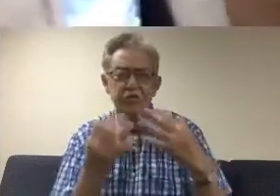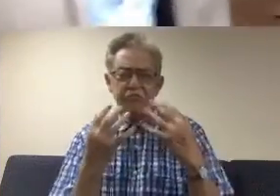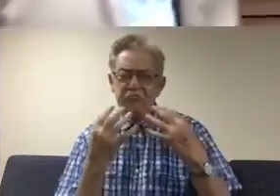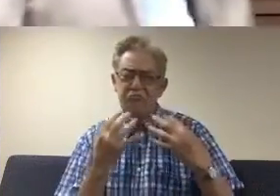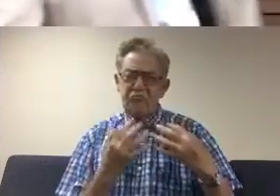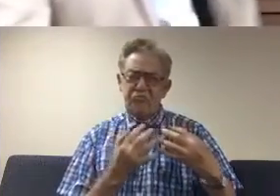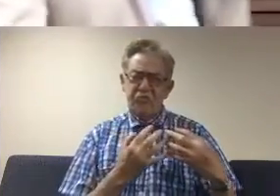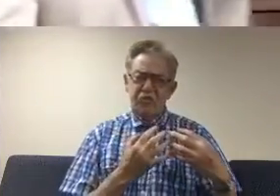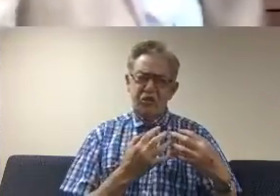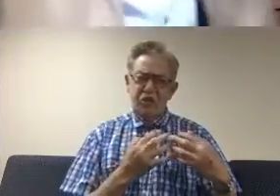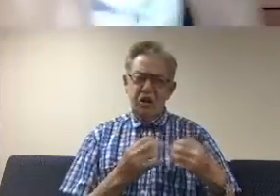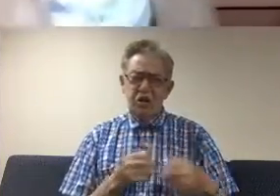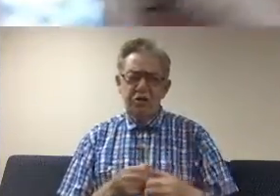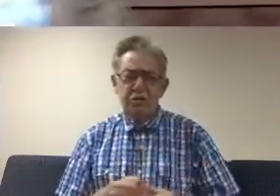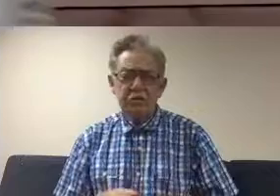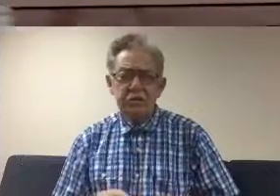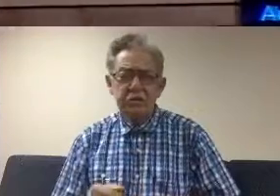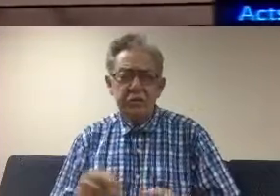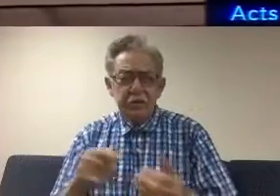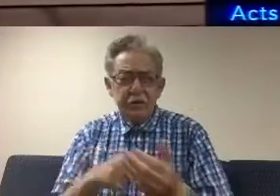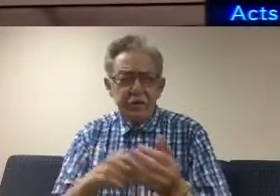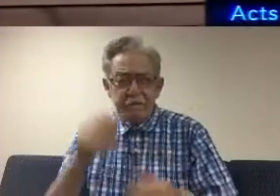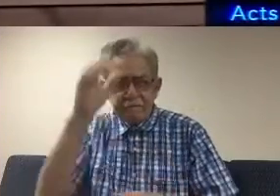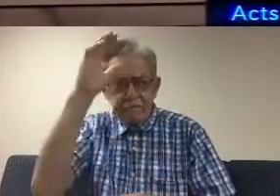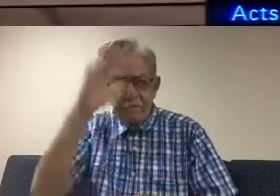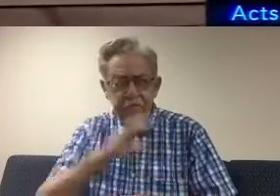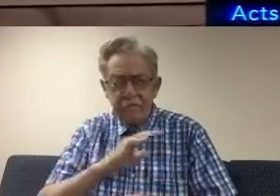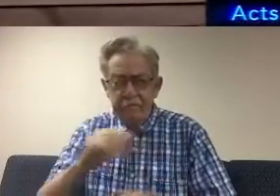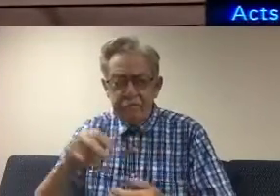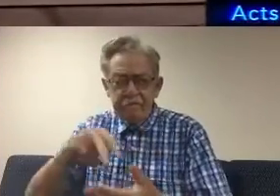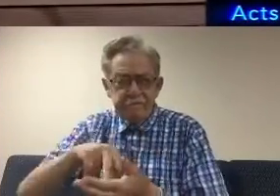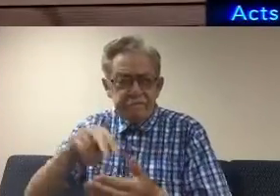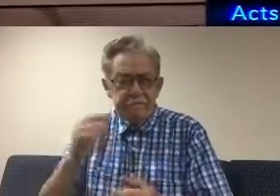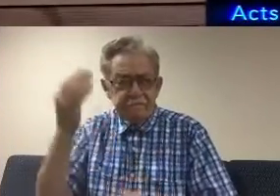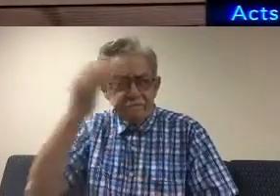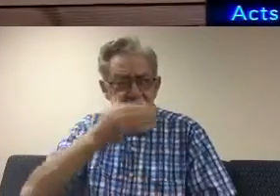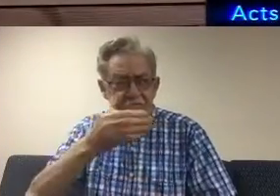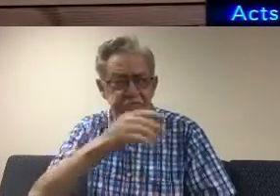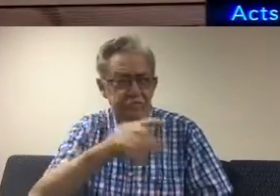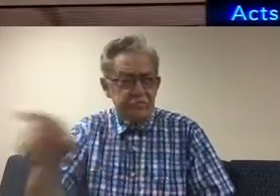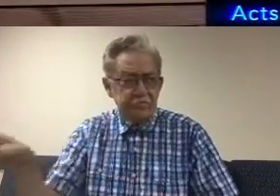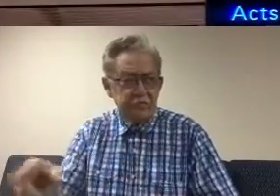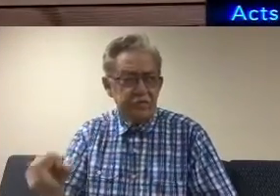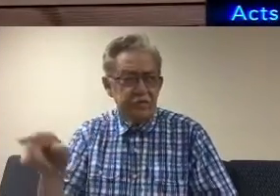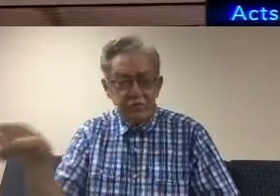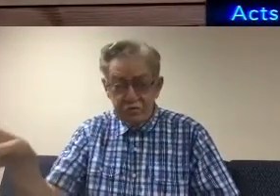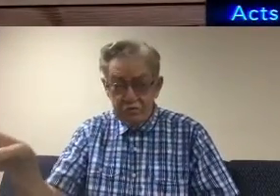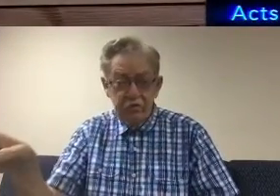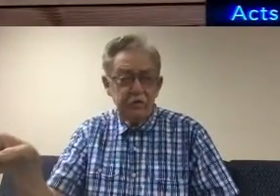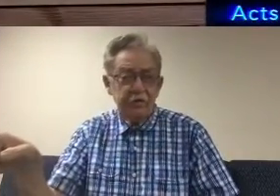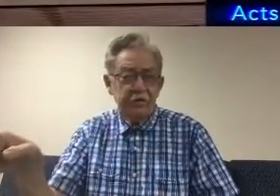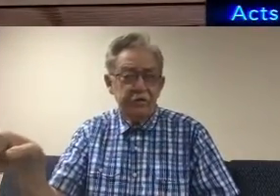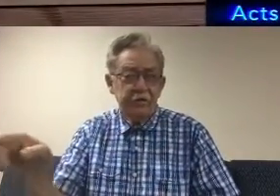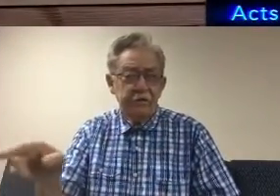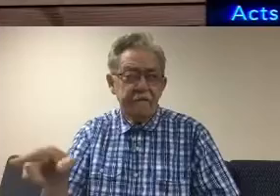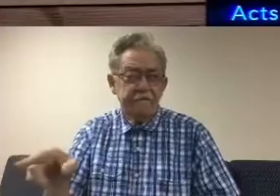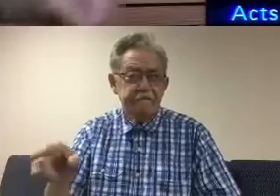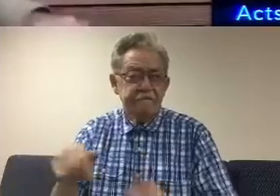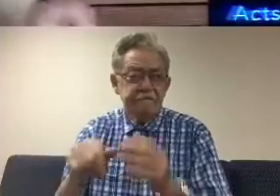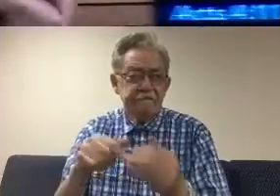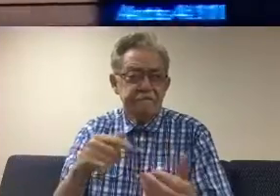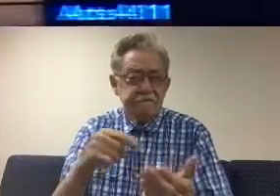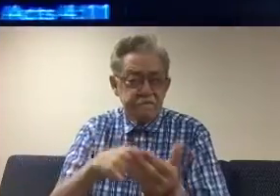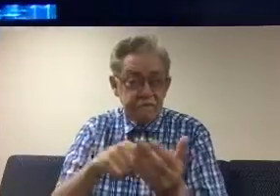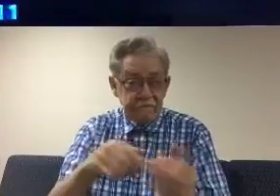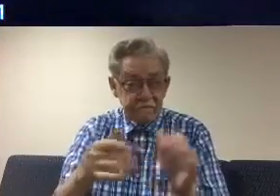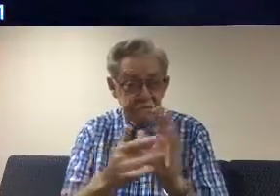By Him, this man is standing before you well. This Jesus, he goes